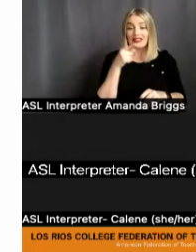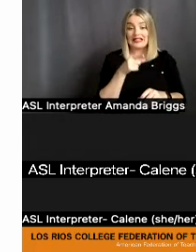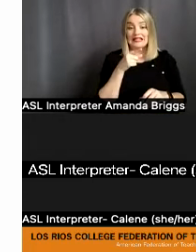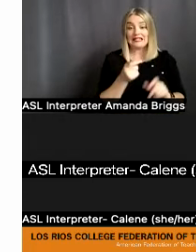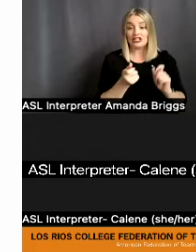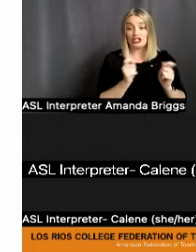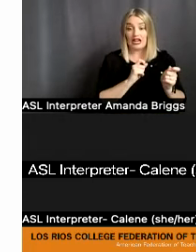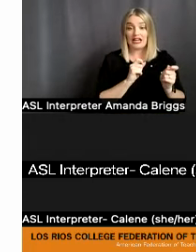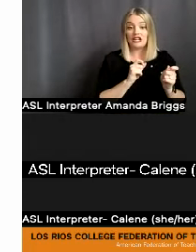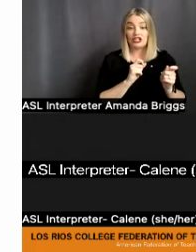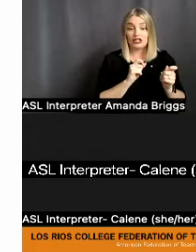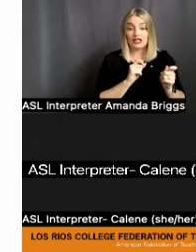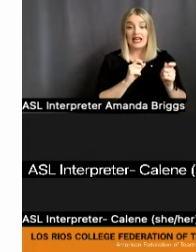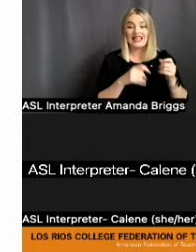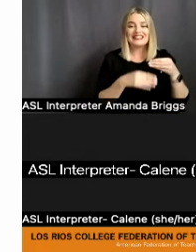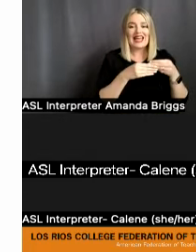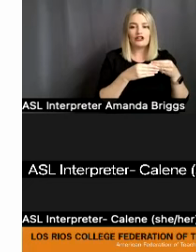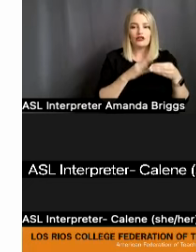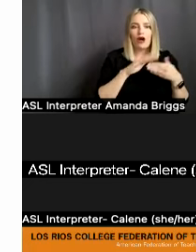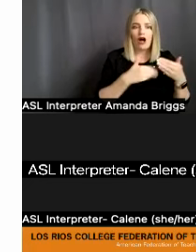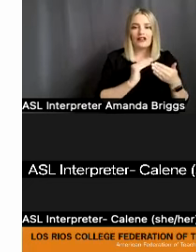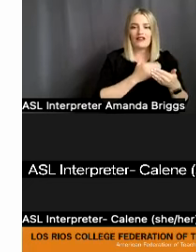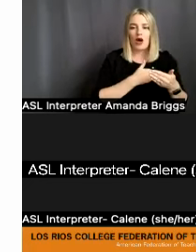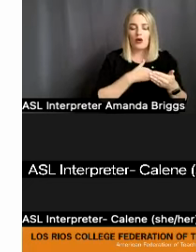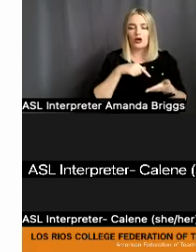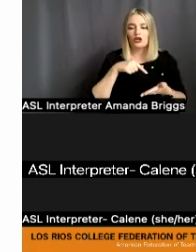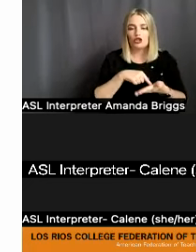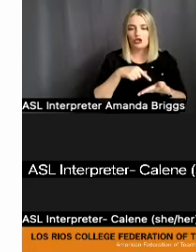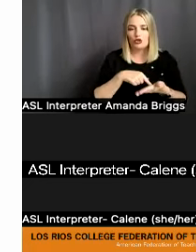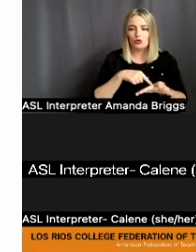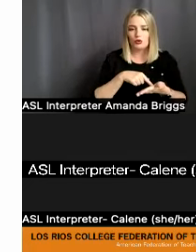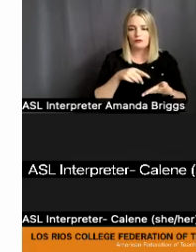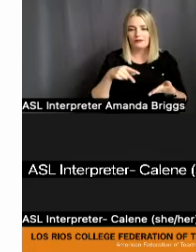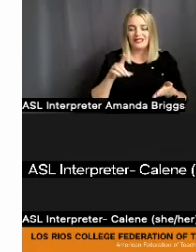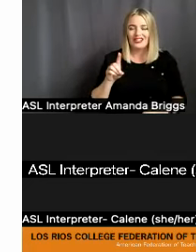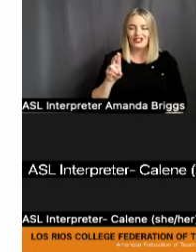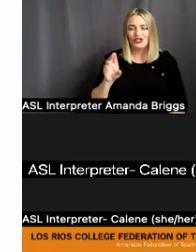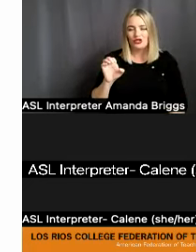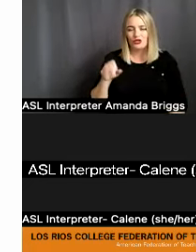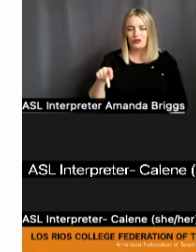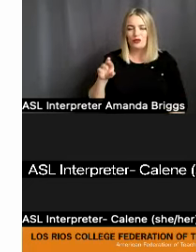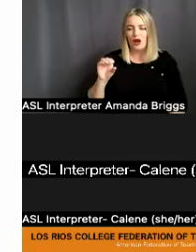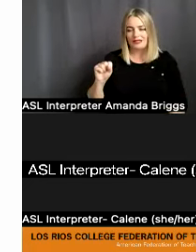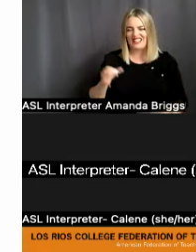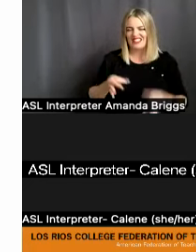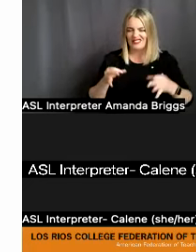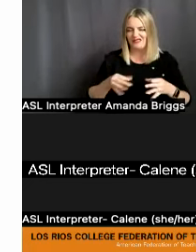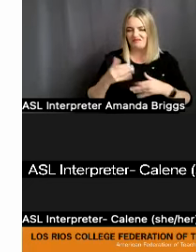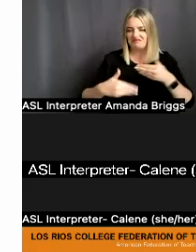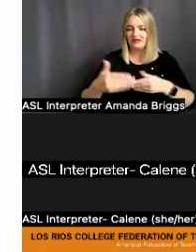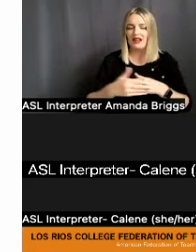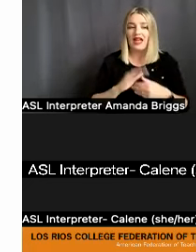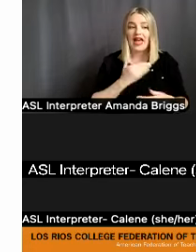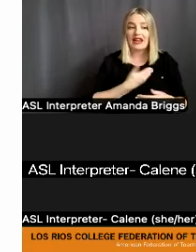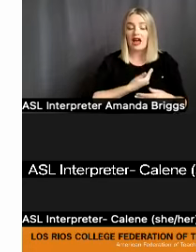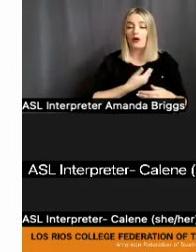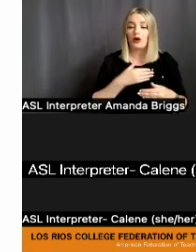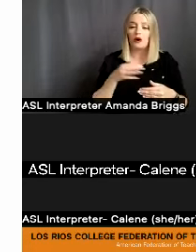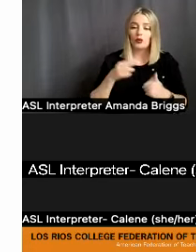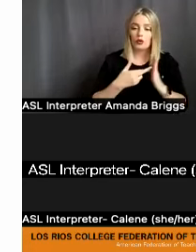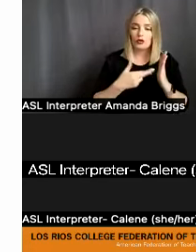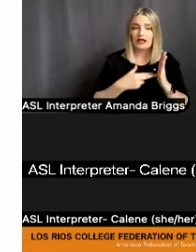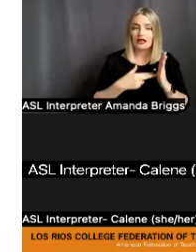this change is attached to all of our due process rules and rules of representation. We also have the